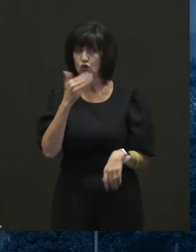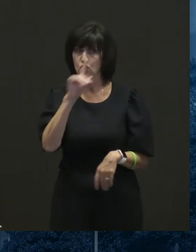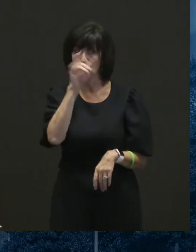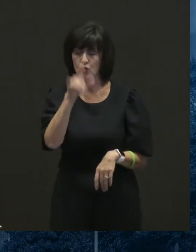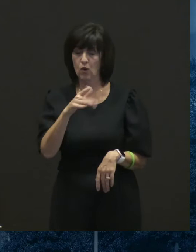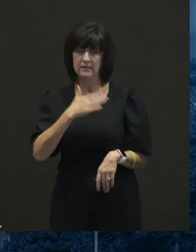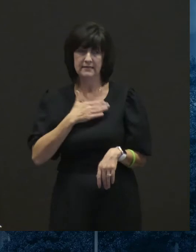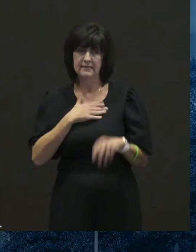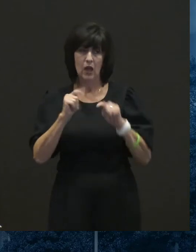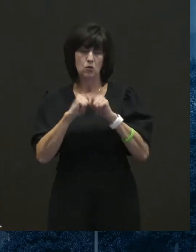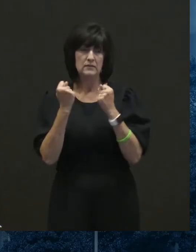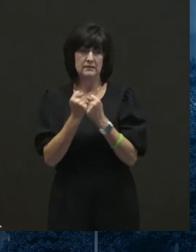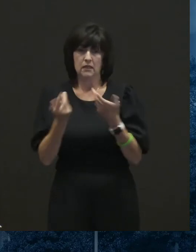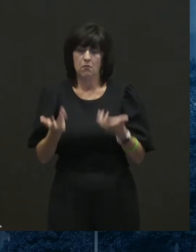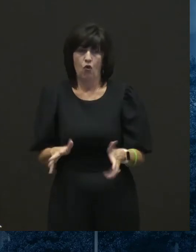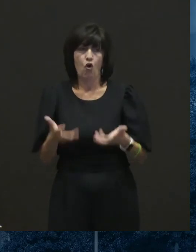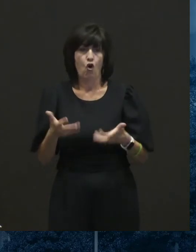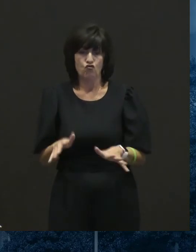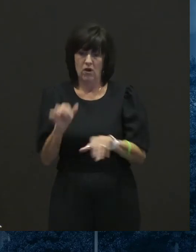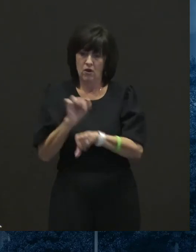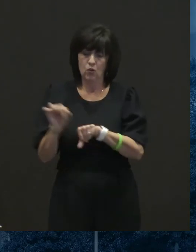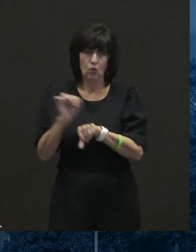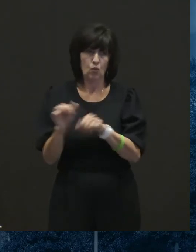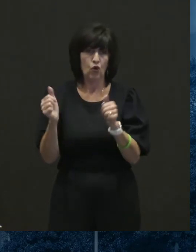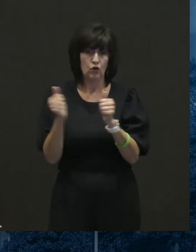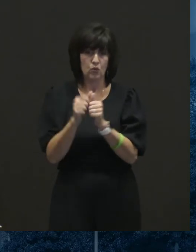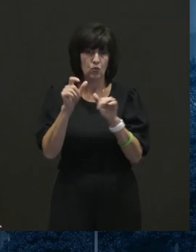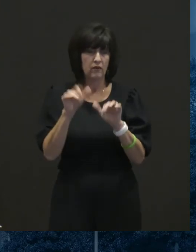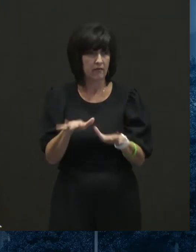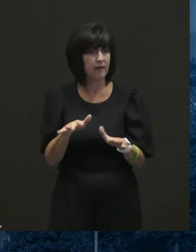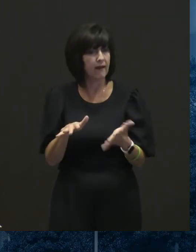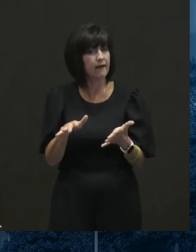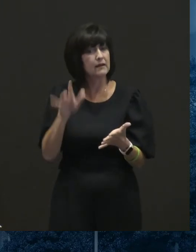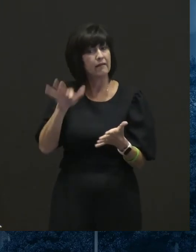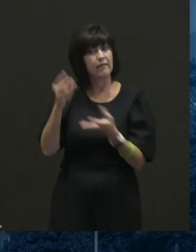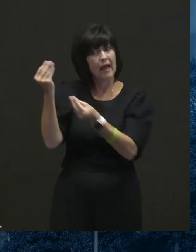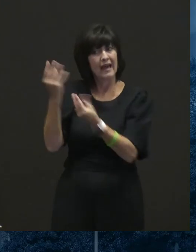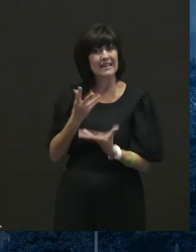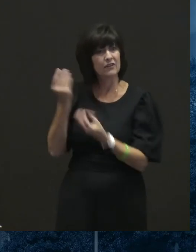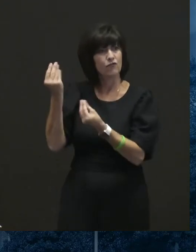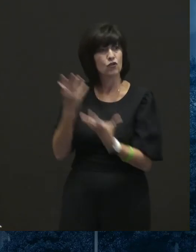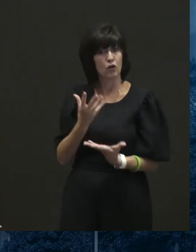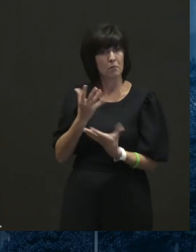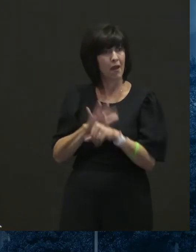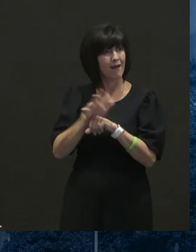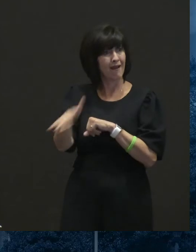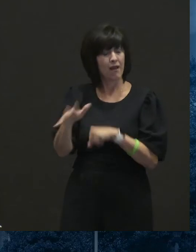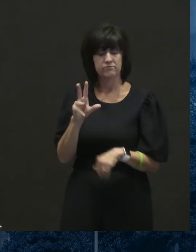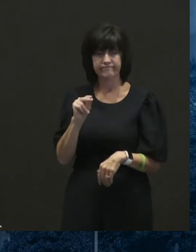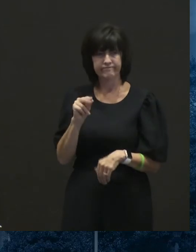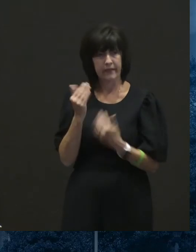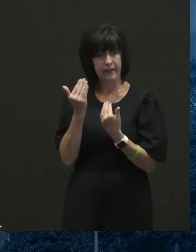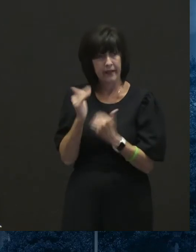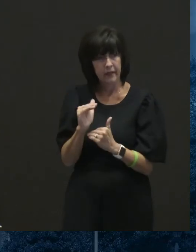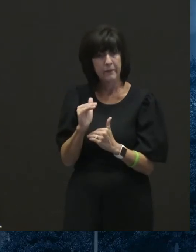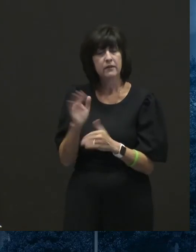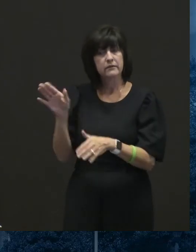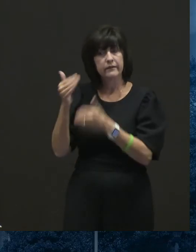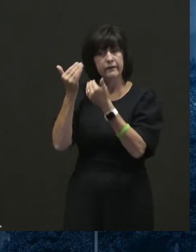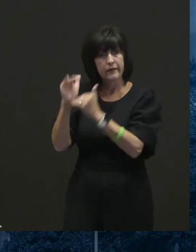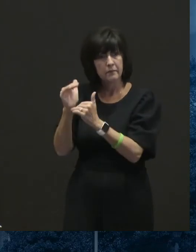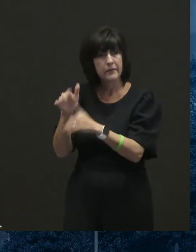months already. Working with limited information, which little by little we get more information